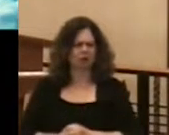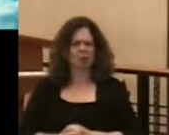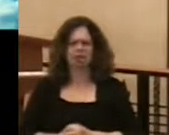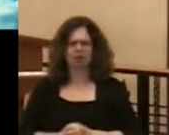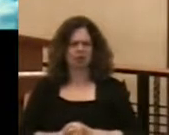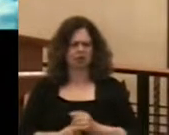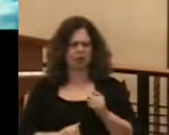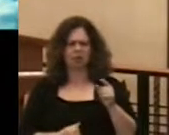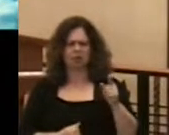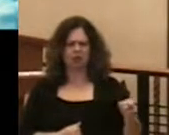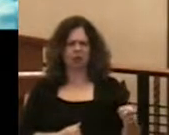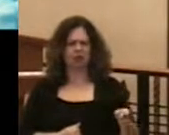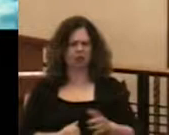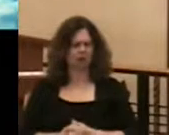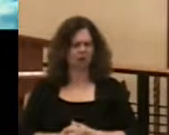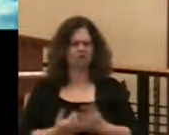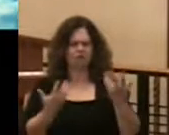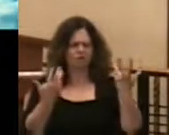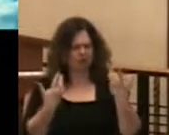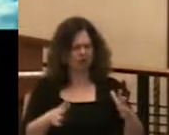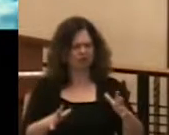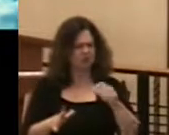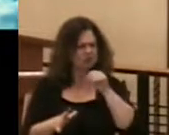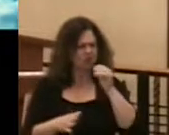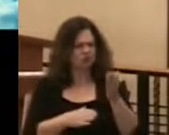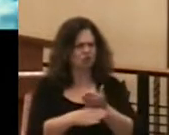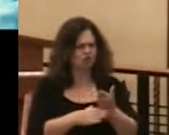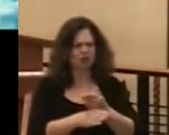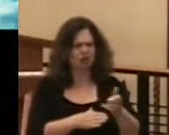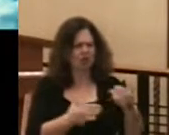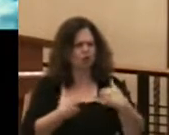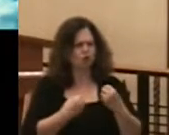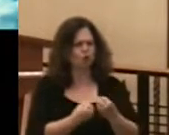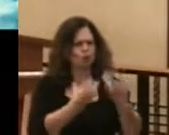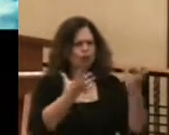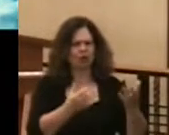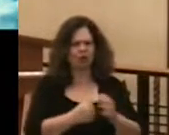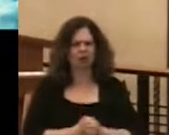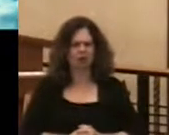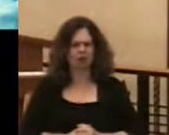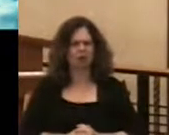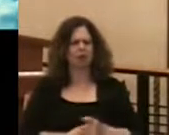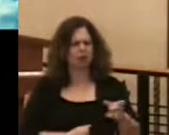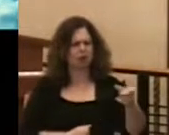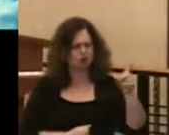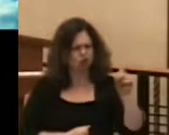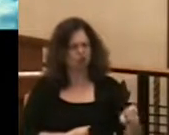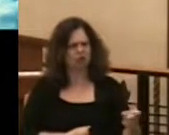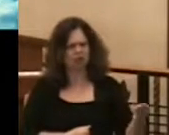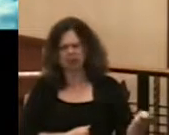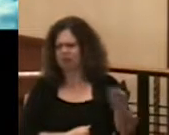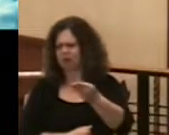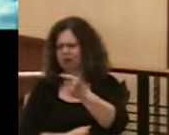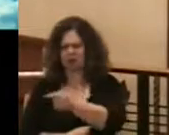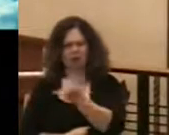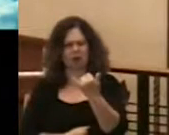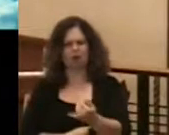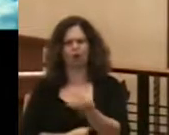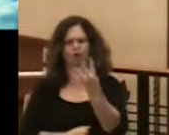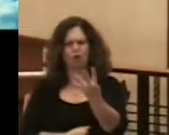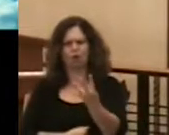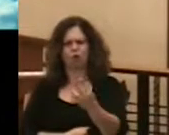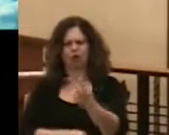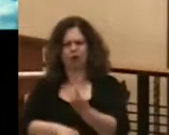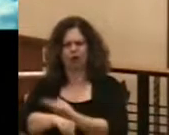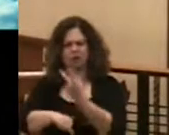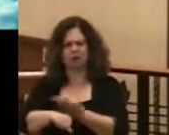has done this deserves to die. He shall restore the lamb fourfold because he did this thing and because